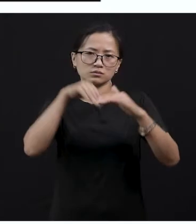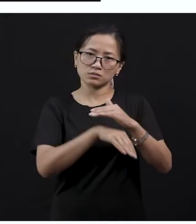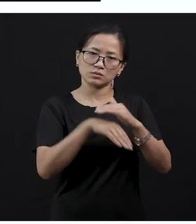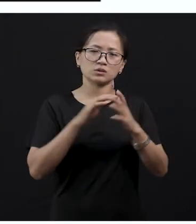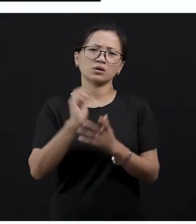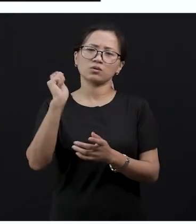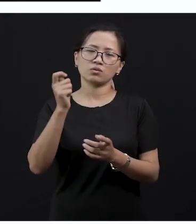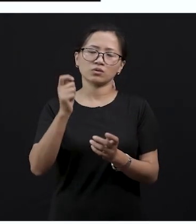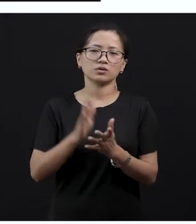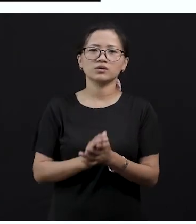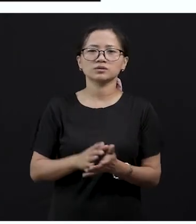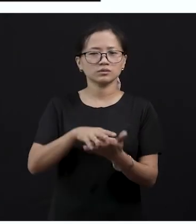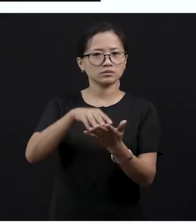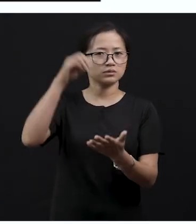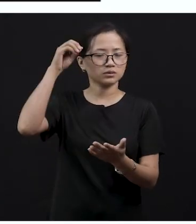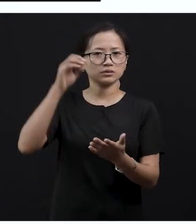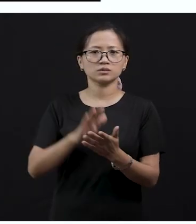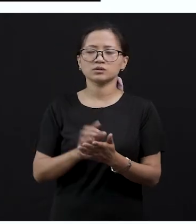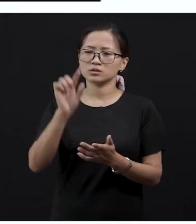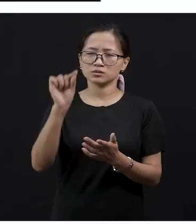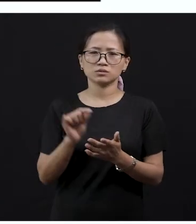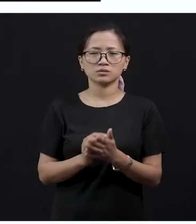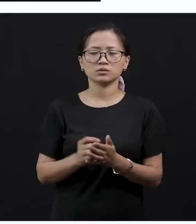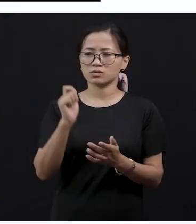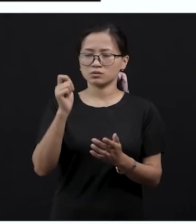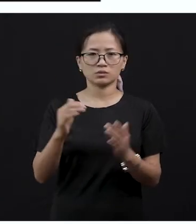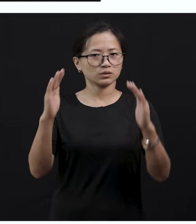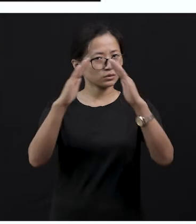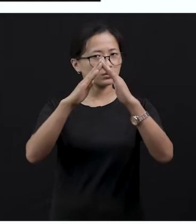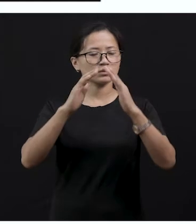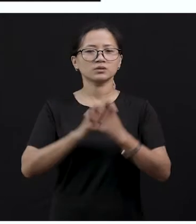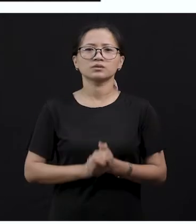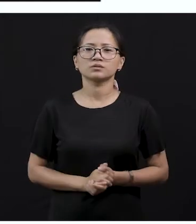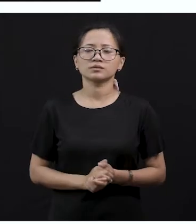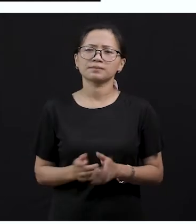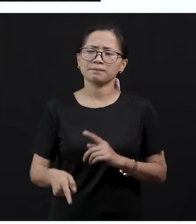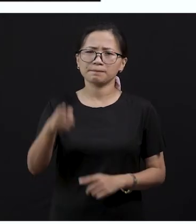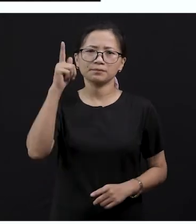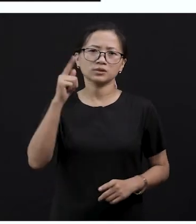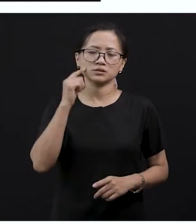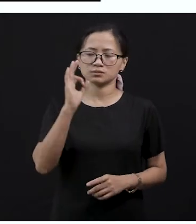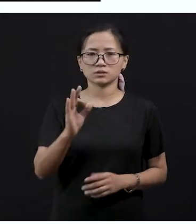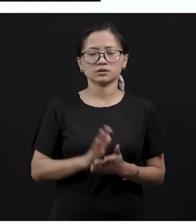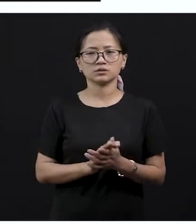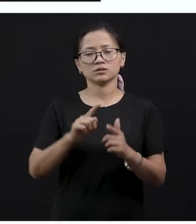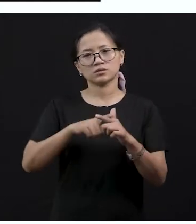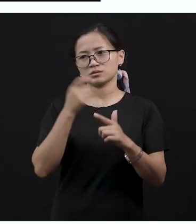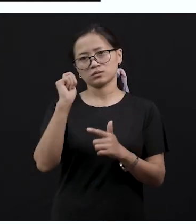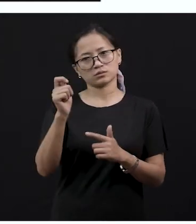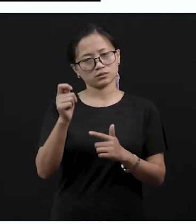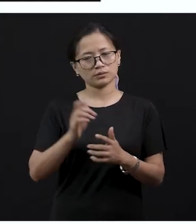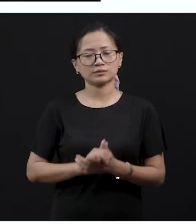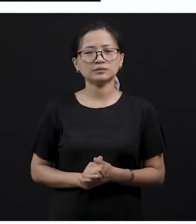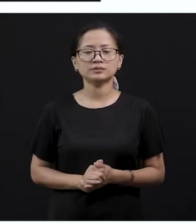house working, learning to do the work at home. So that was their most important job.